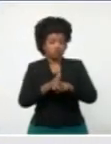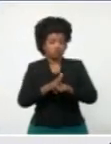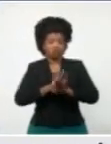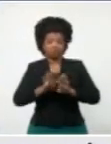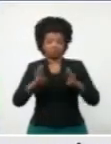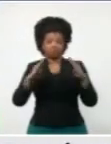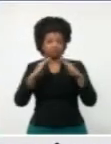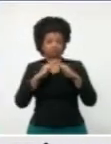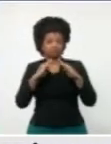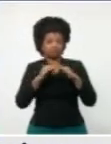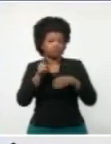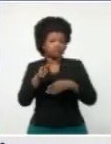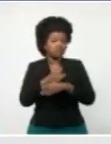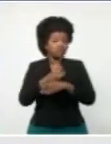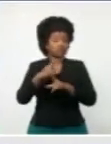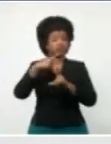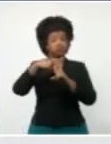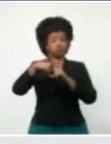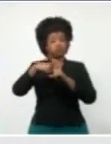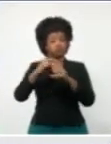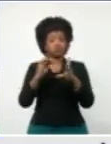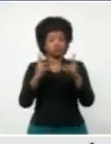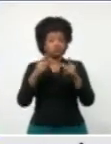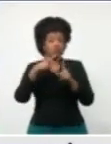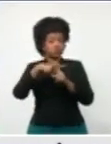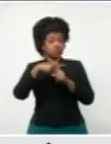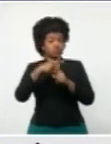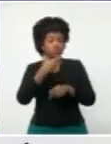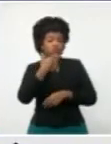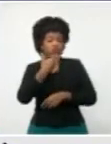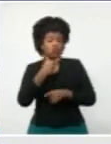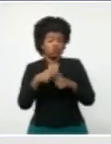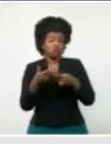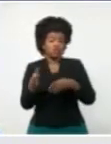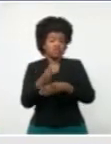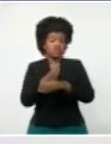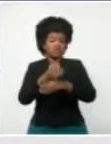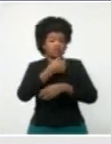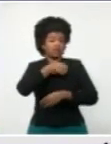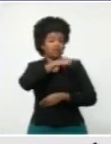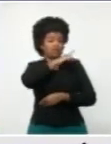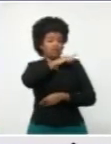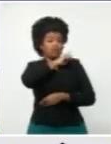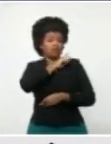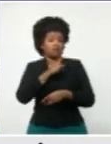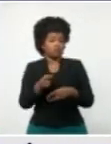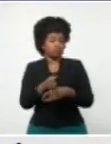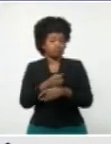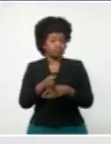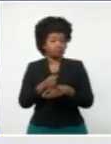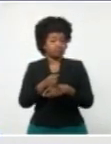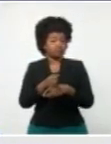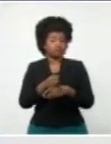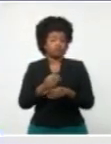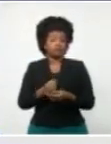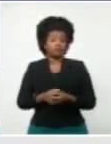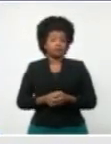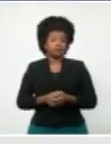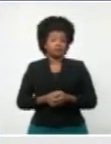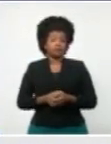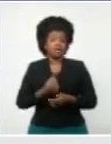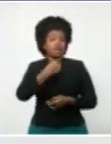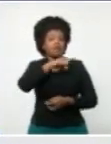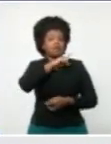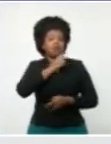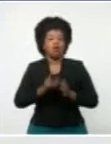death for a lethality of 3.76%. And with this lethality,